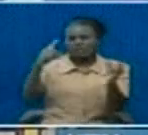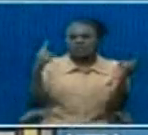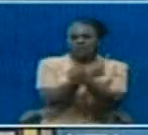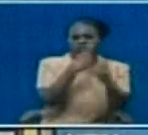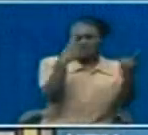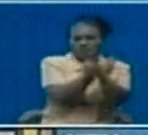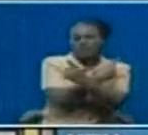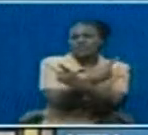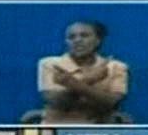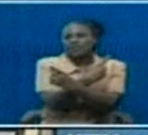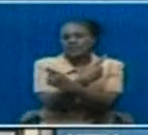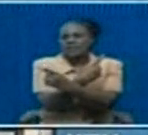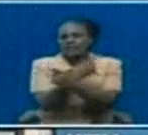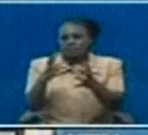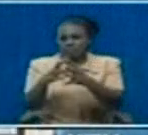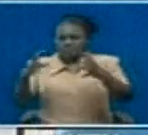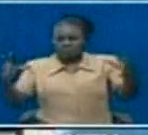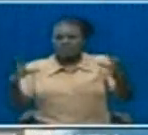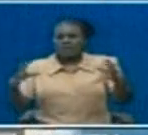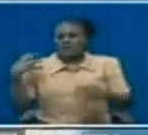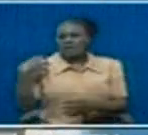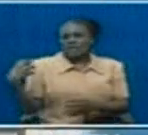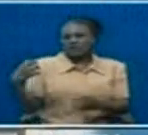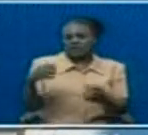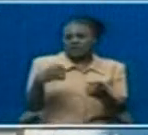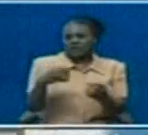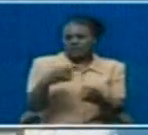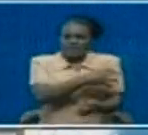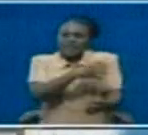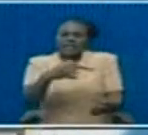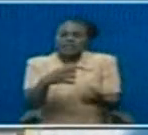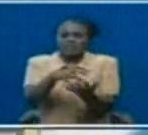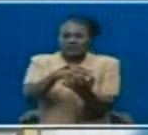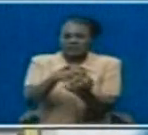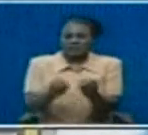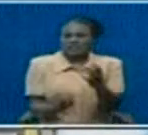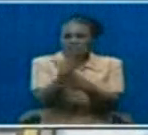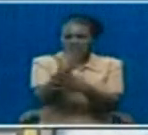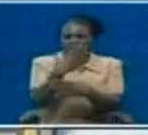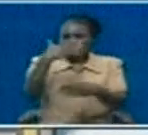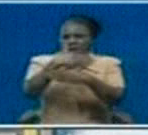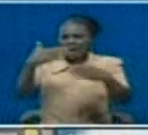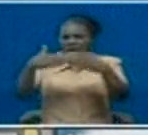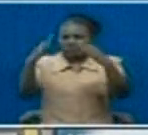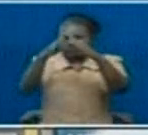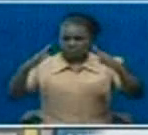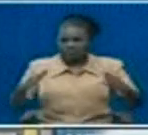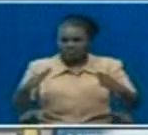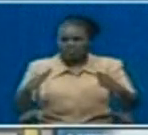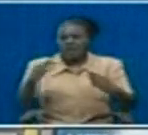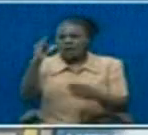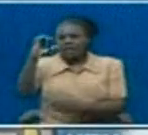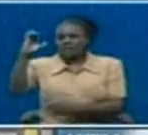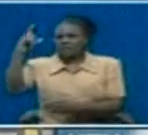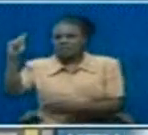from the ports, roads, expansion, energy developments, irrigations, housing constructions, to major ICT